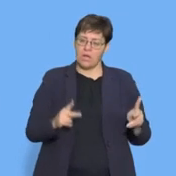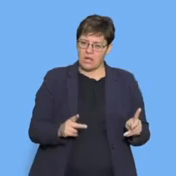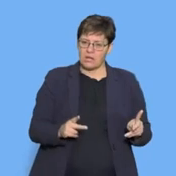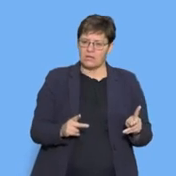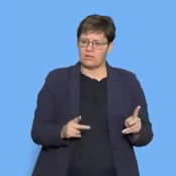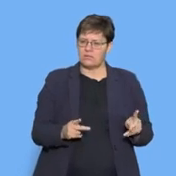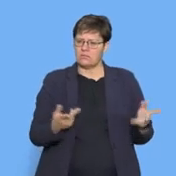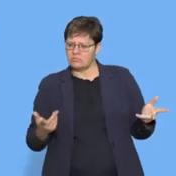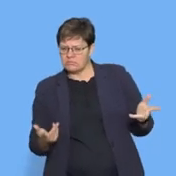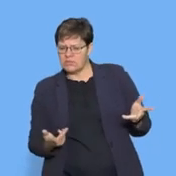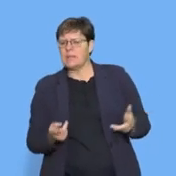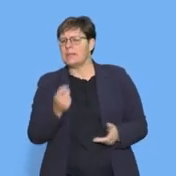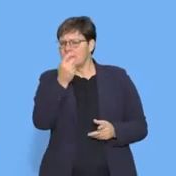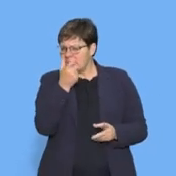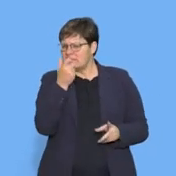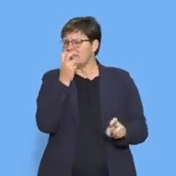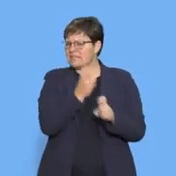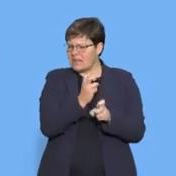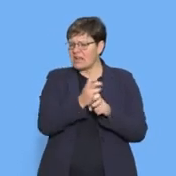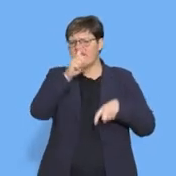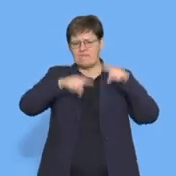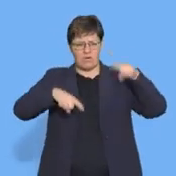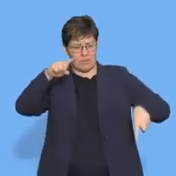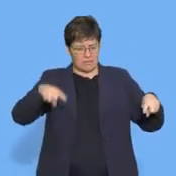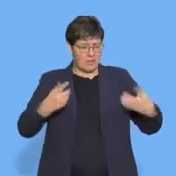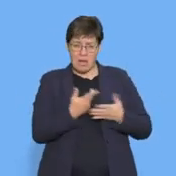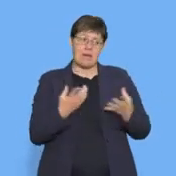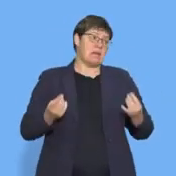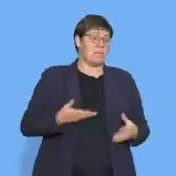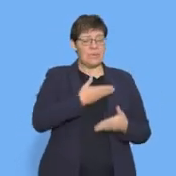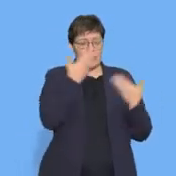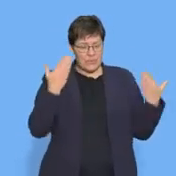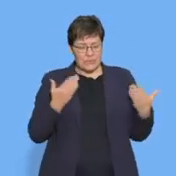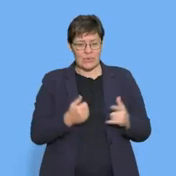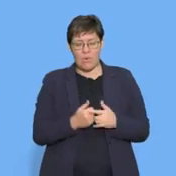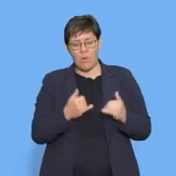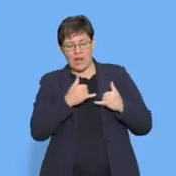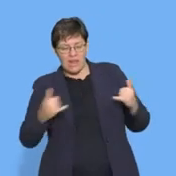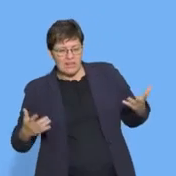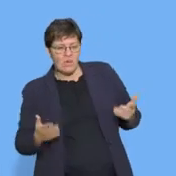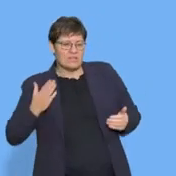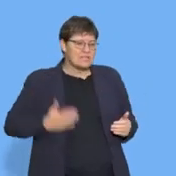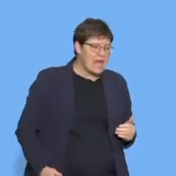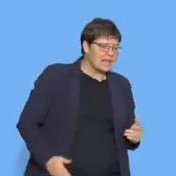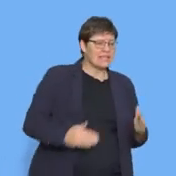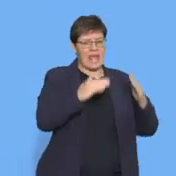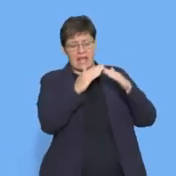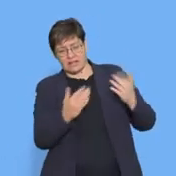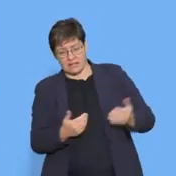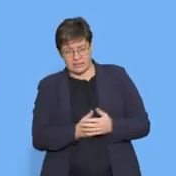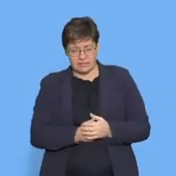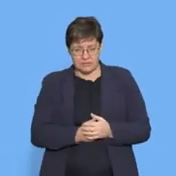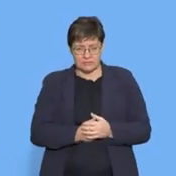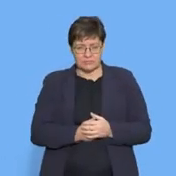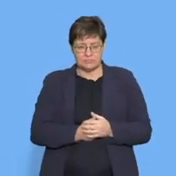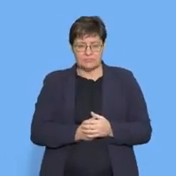Okay, so it does get a little tricky when there's variables instead of numbers, or lengths of angles, lengths of sides at